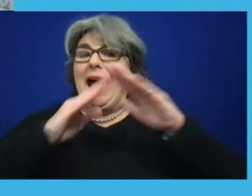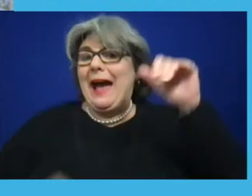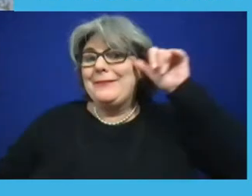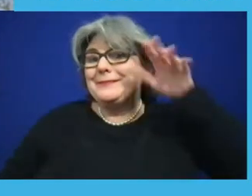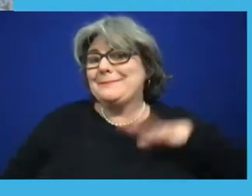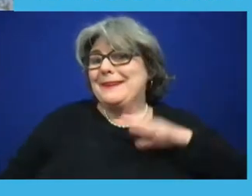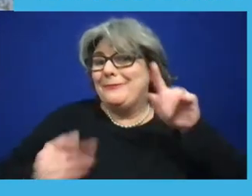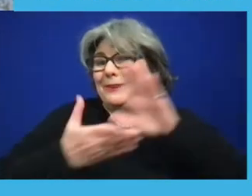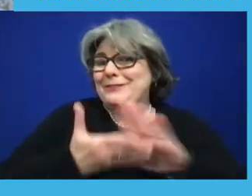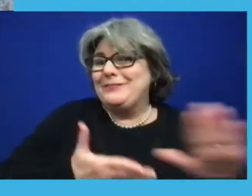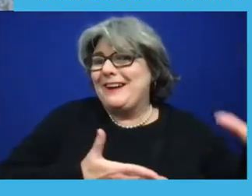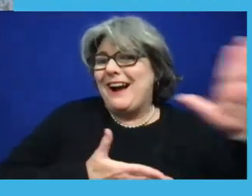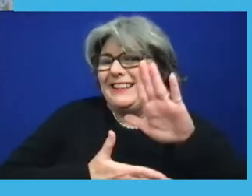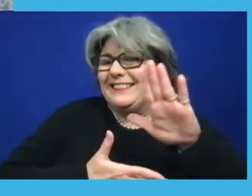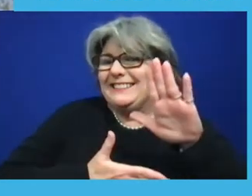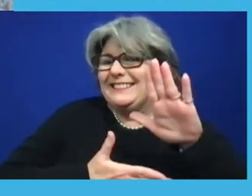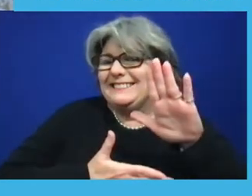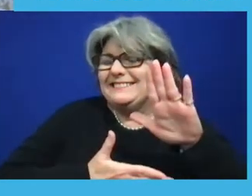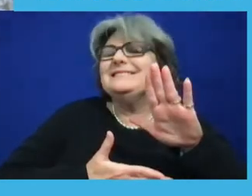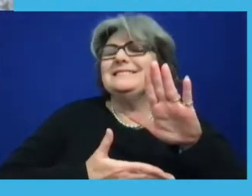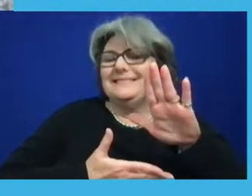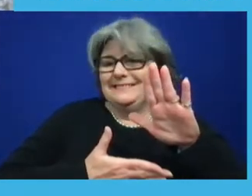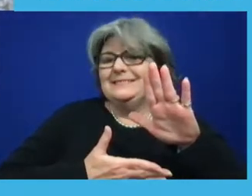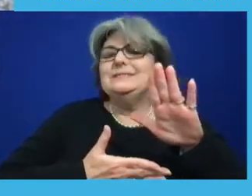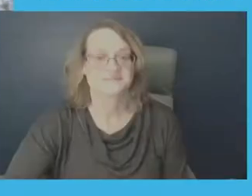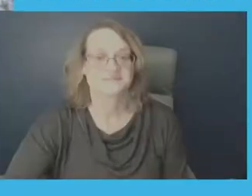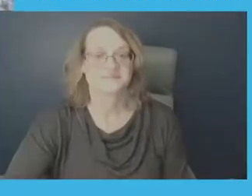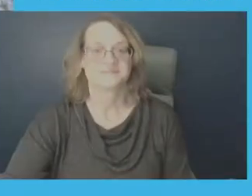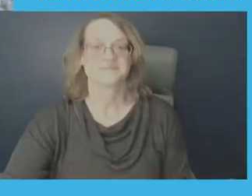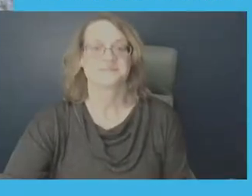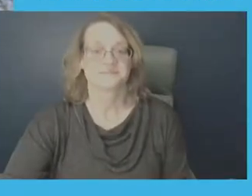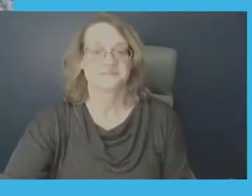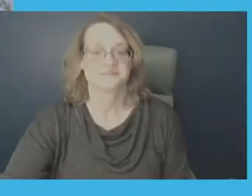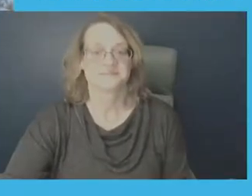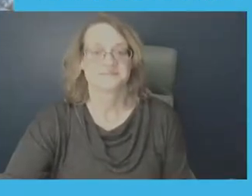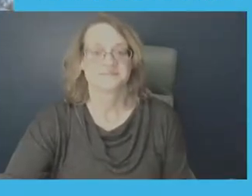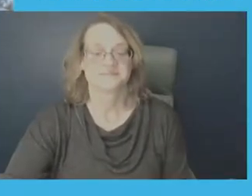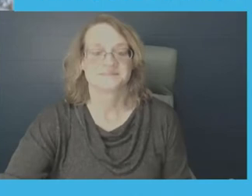Are there any Morehouse men in the house?